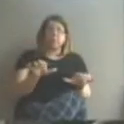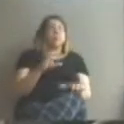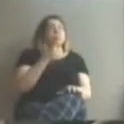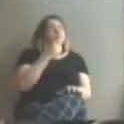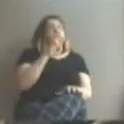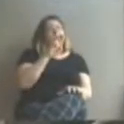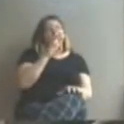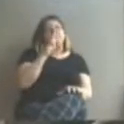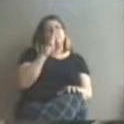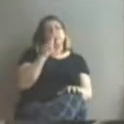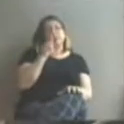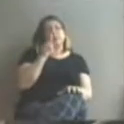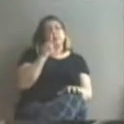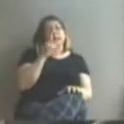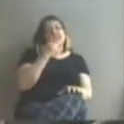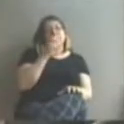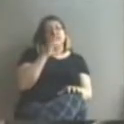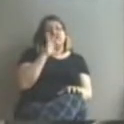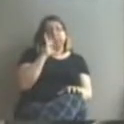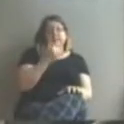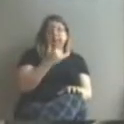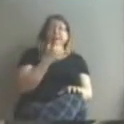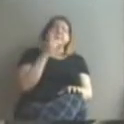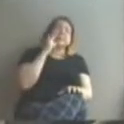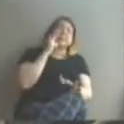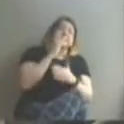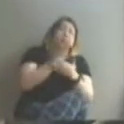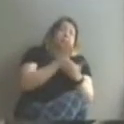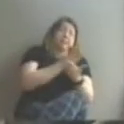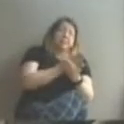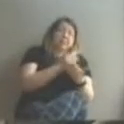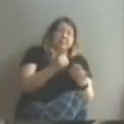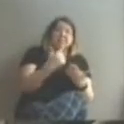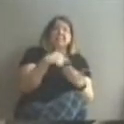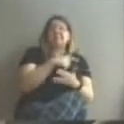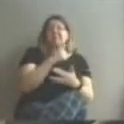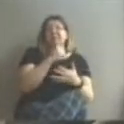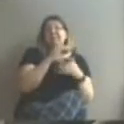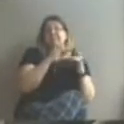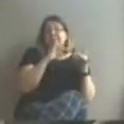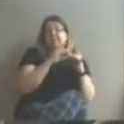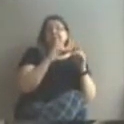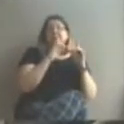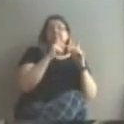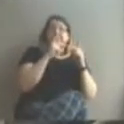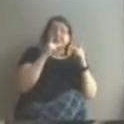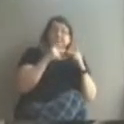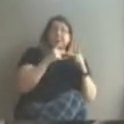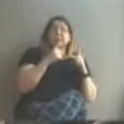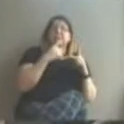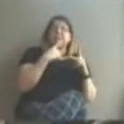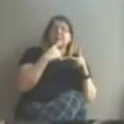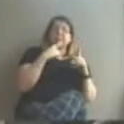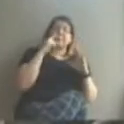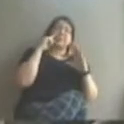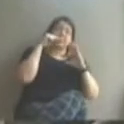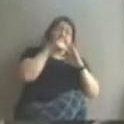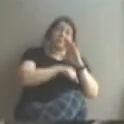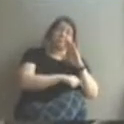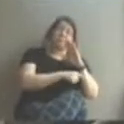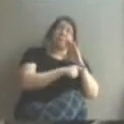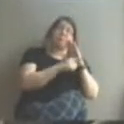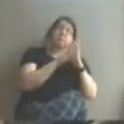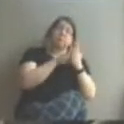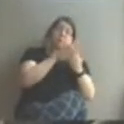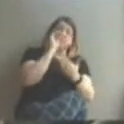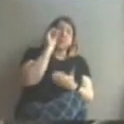Dr. Herring, I see some of the things that we said, the positions that we said in the deeper learning area